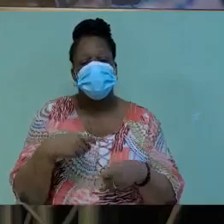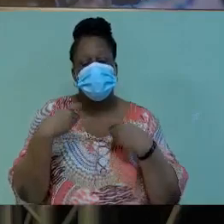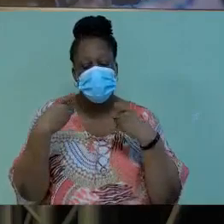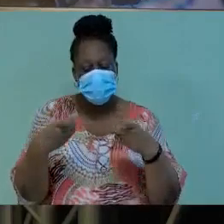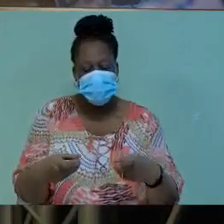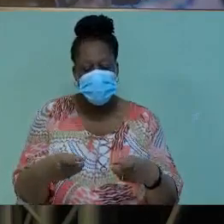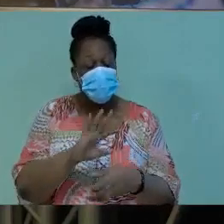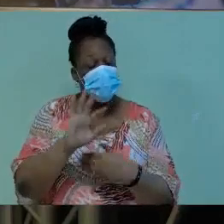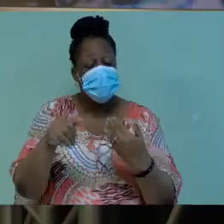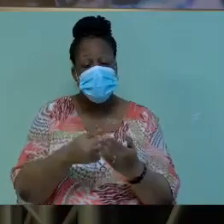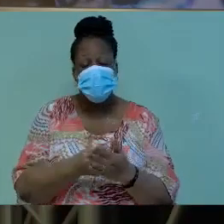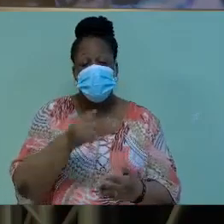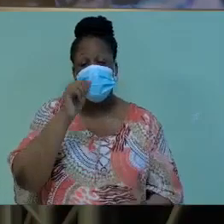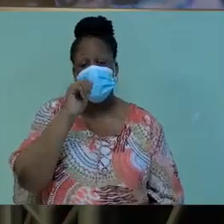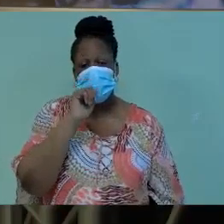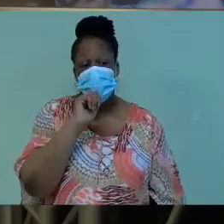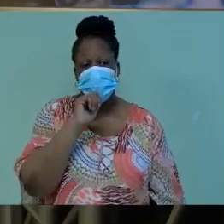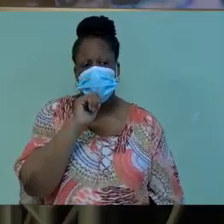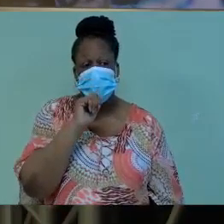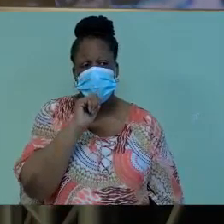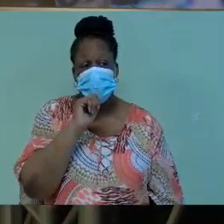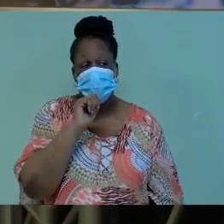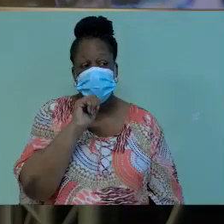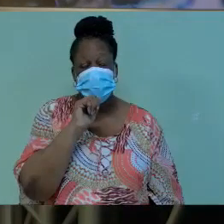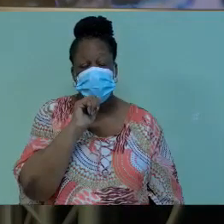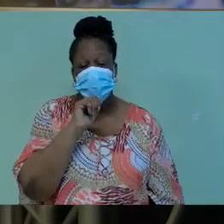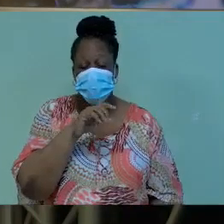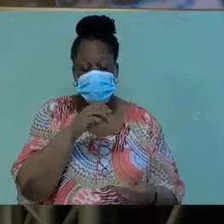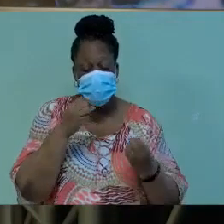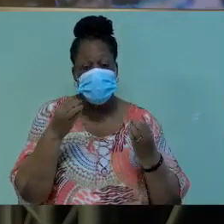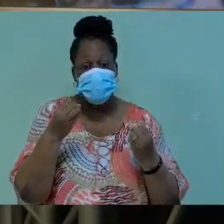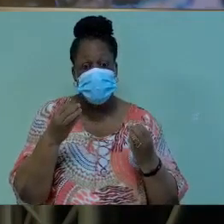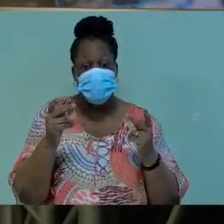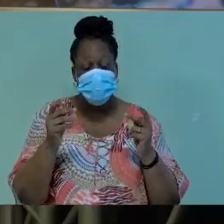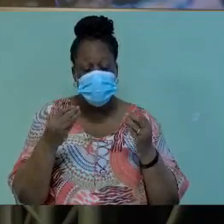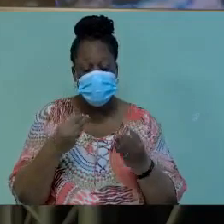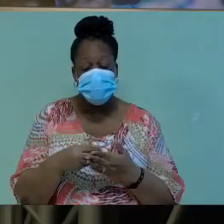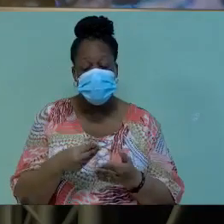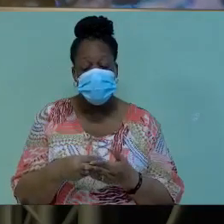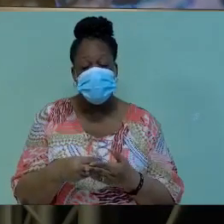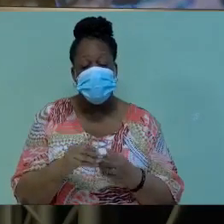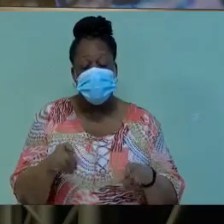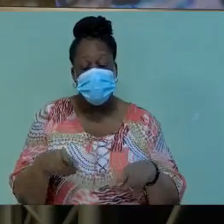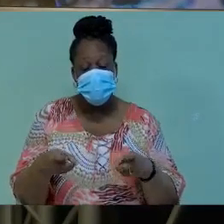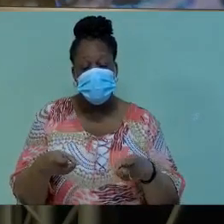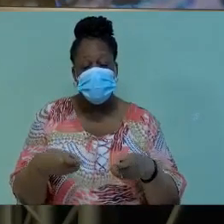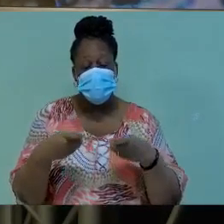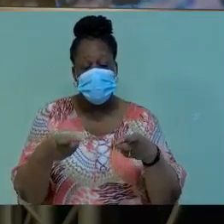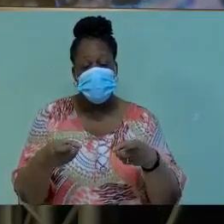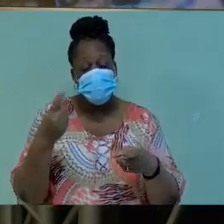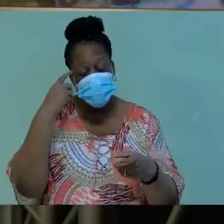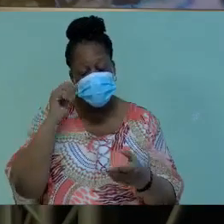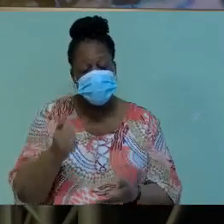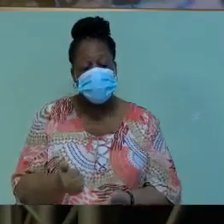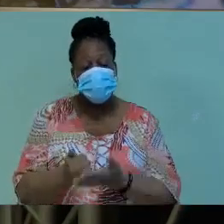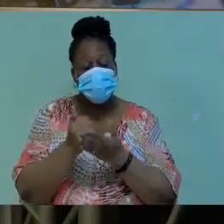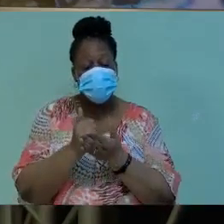$264,784 that comprised the COVID donations that was raised locally.